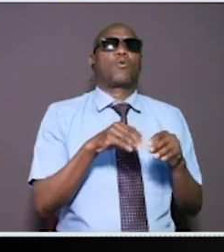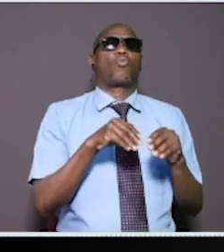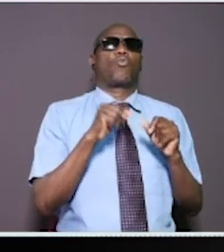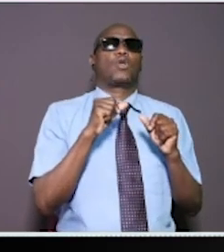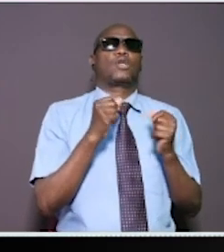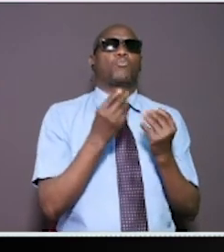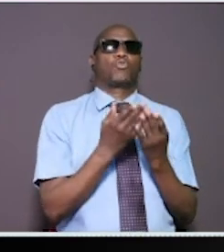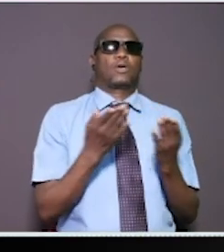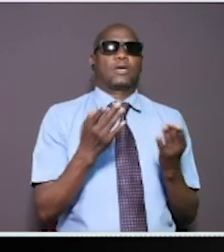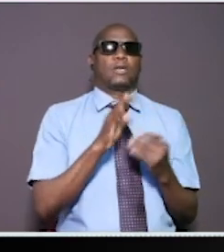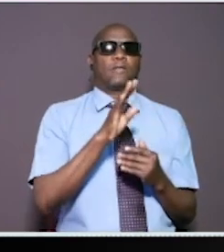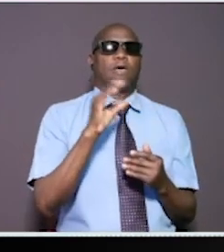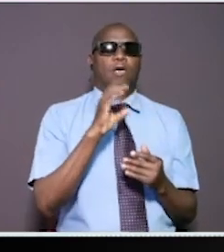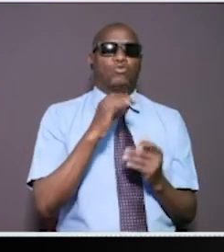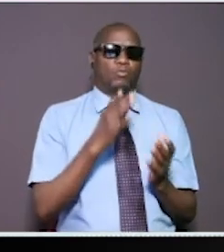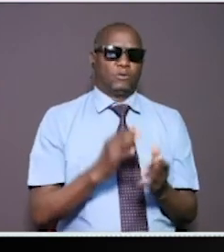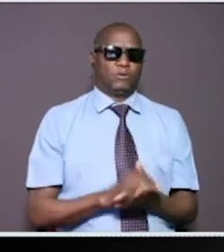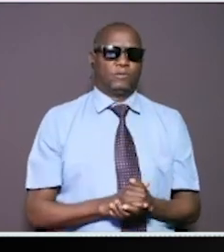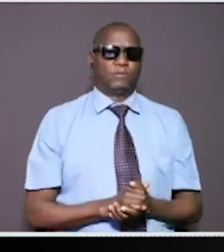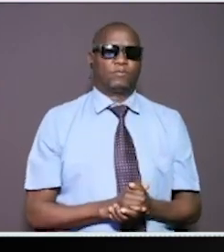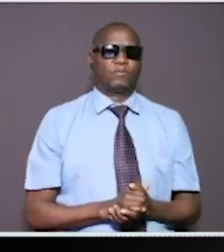their customers.